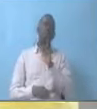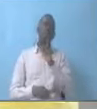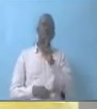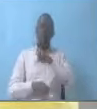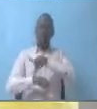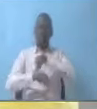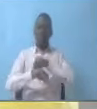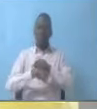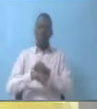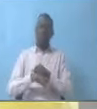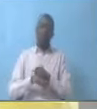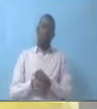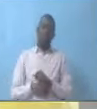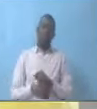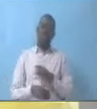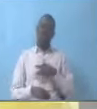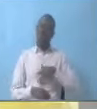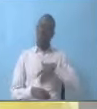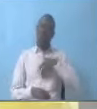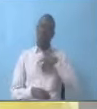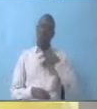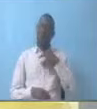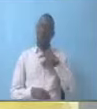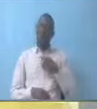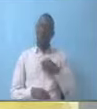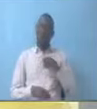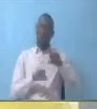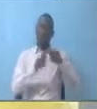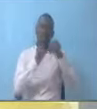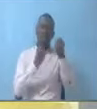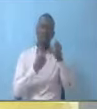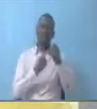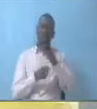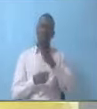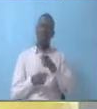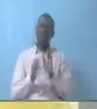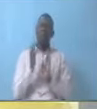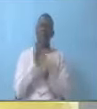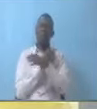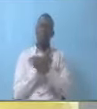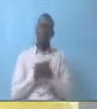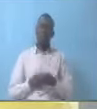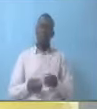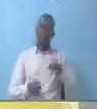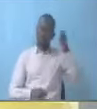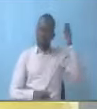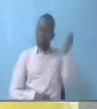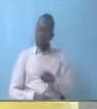I feel like tagging this branch and give you a good whipping.